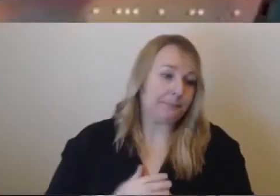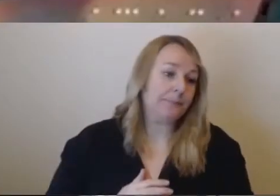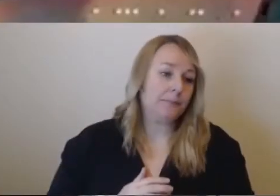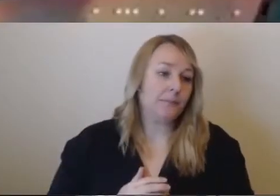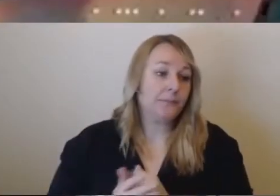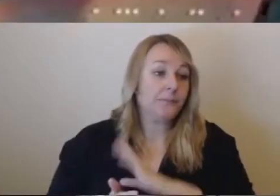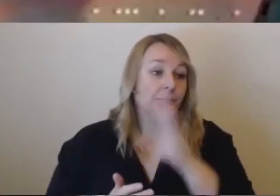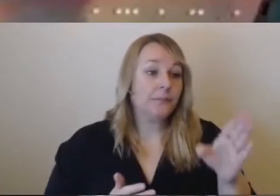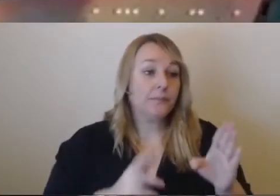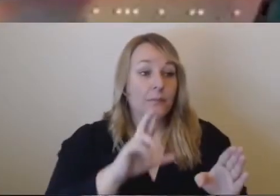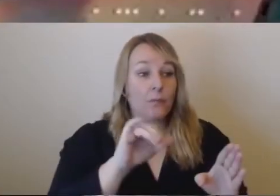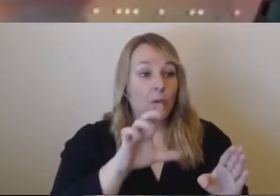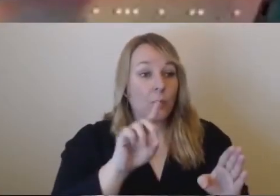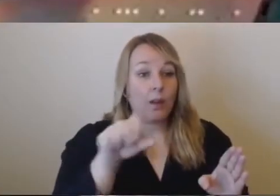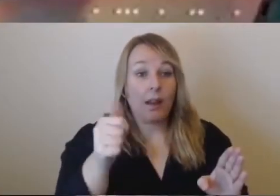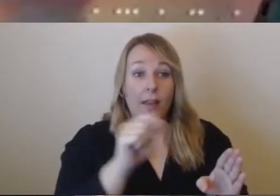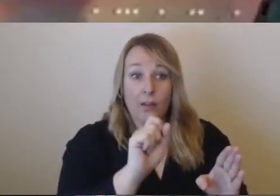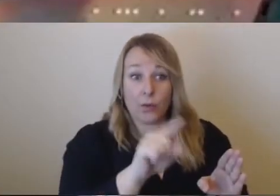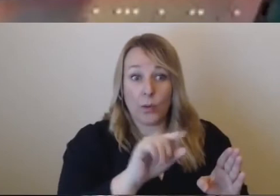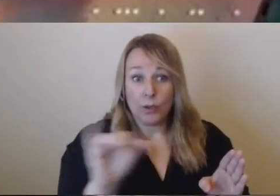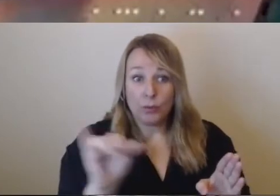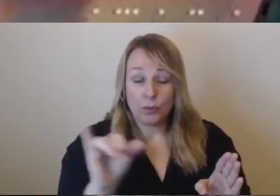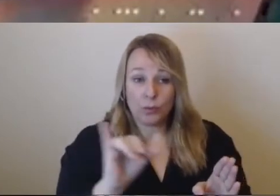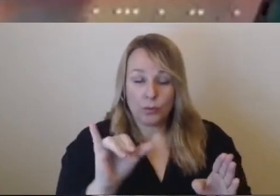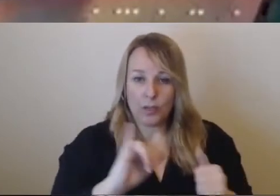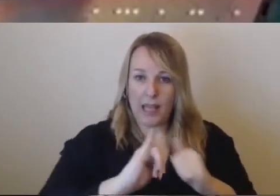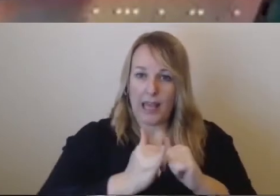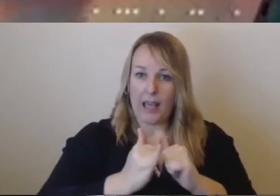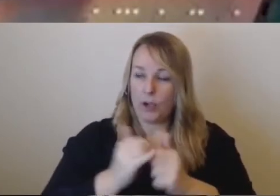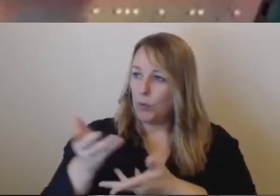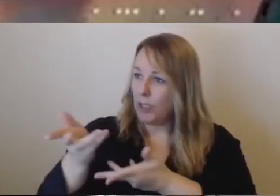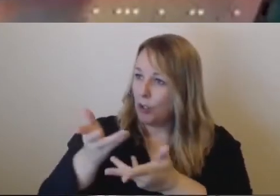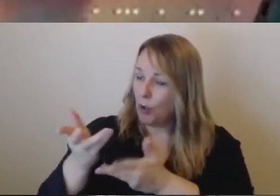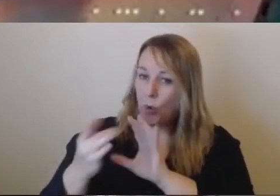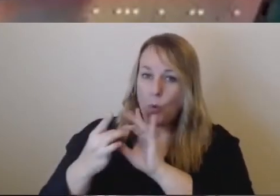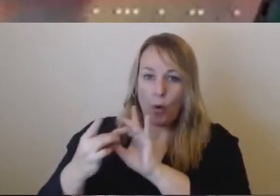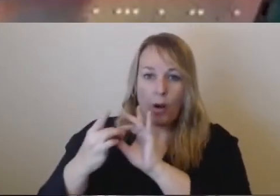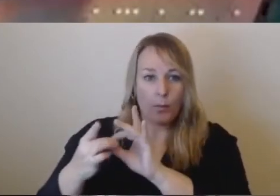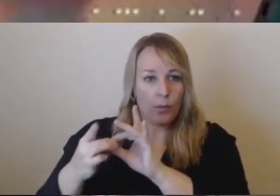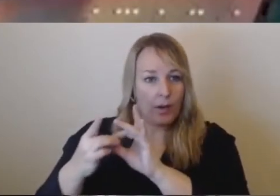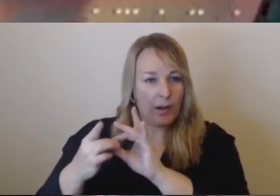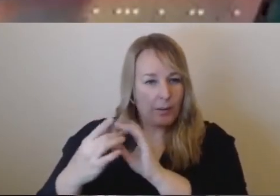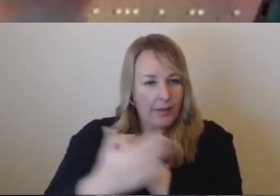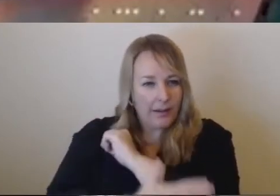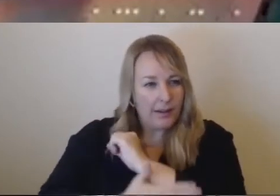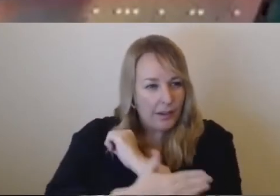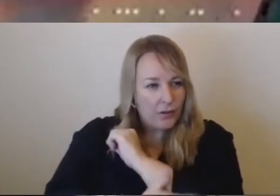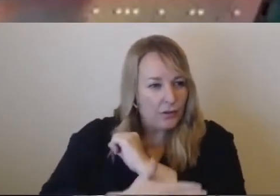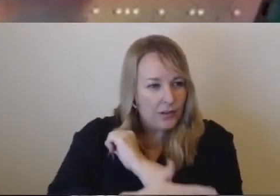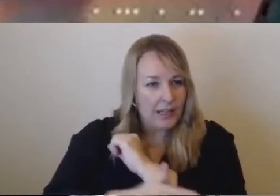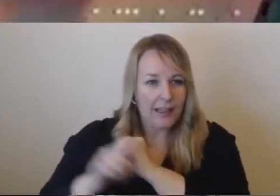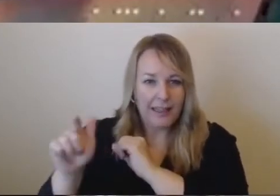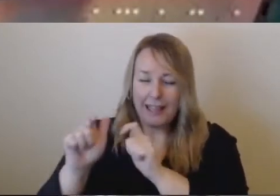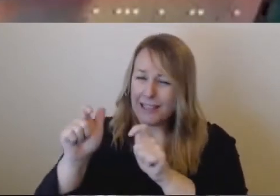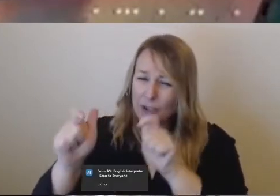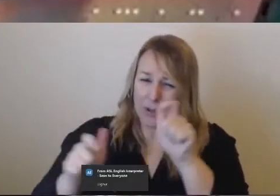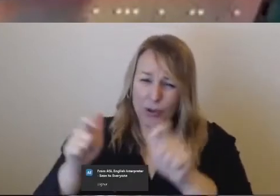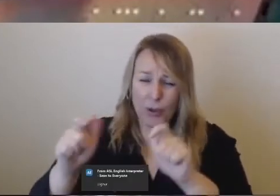asked a question that directly addresses that, which is, how can we cooperate with a country that has the world's largest concentration camps?